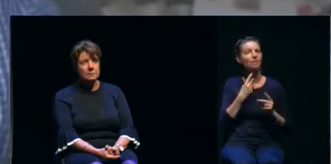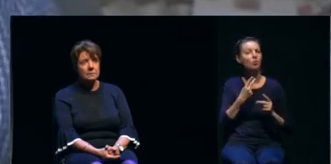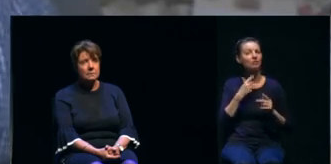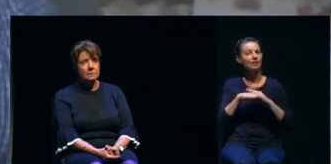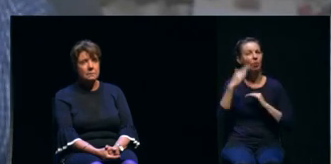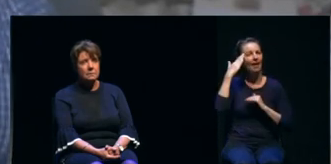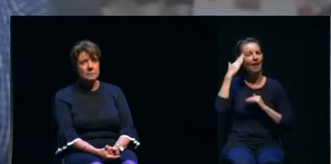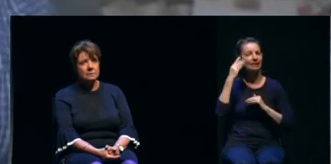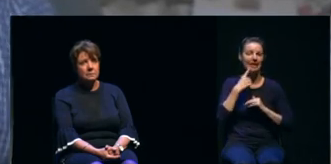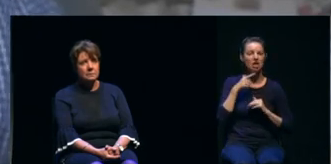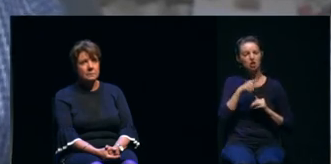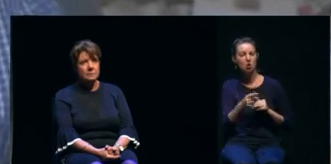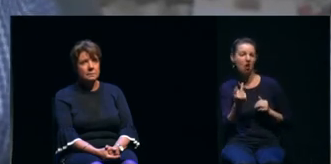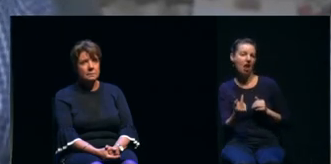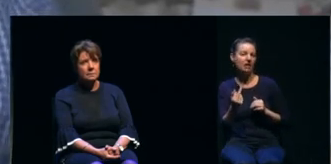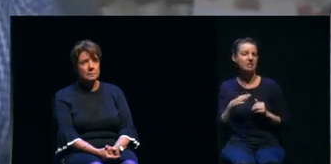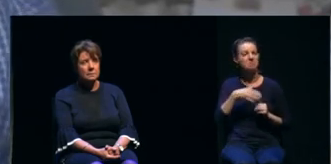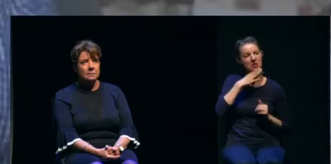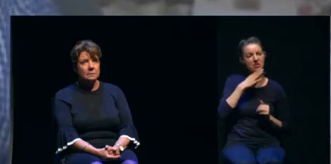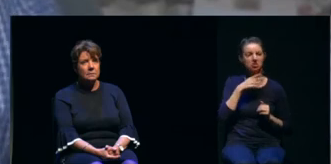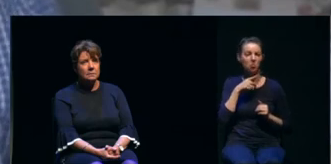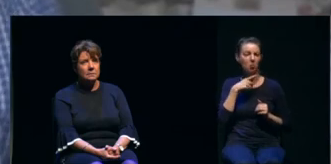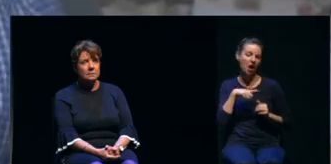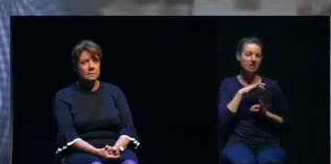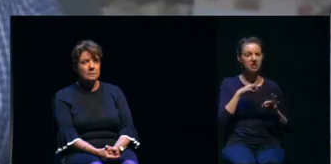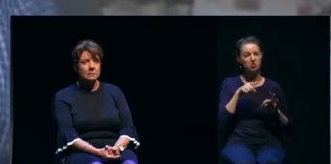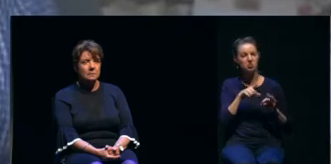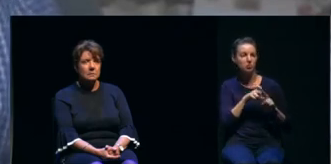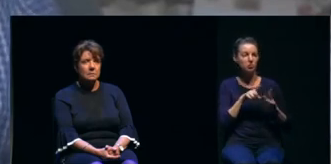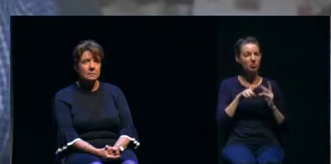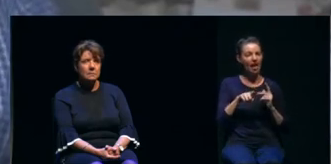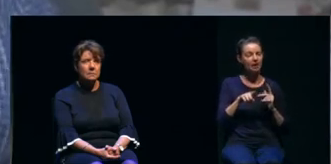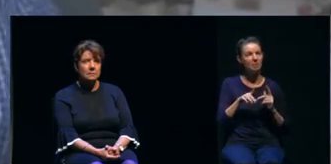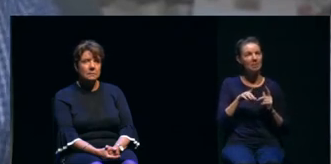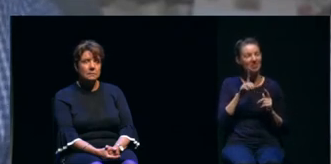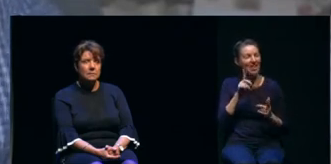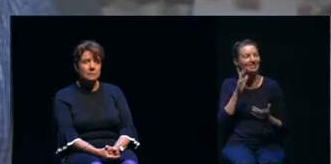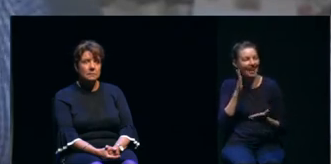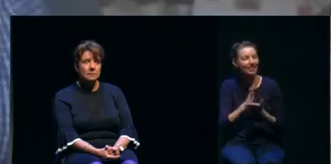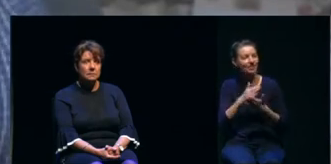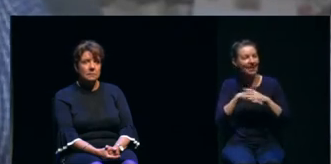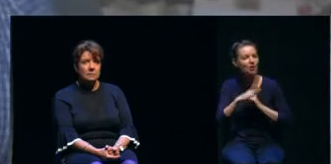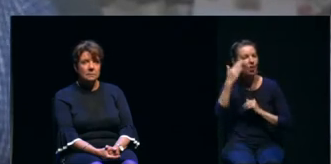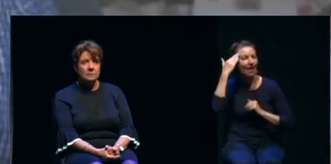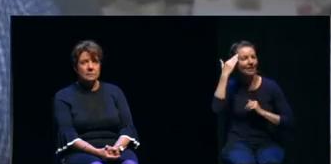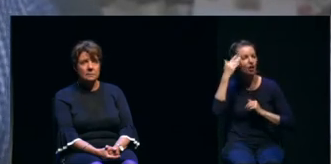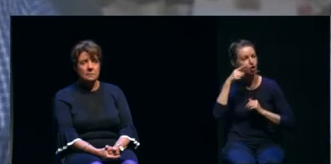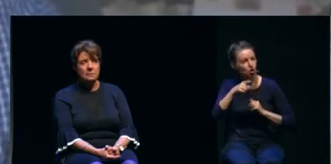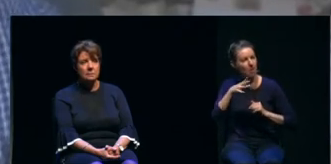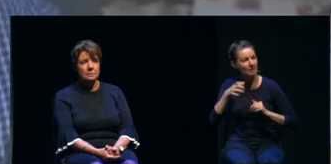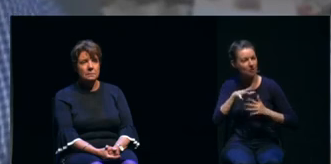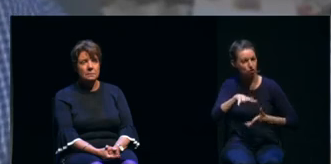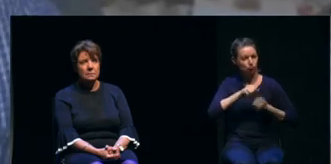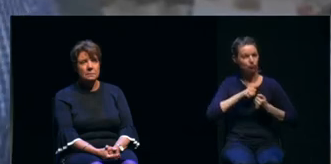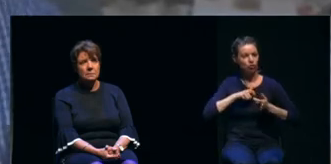know, why don't you do something about this? That's in your head, and you have to take control of it and change it.